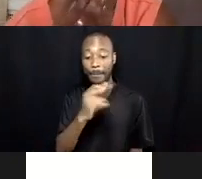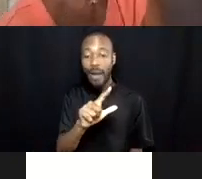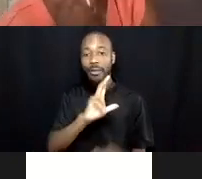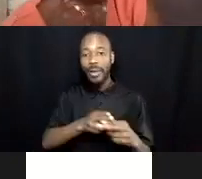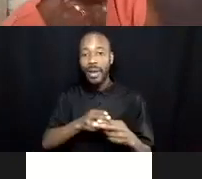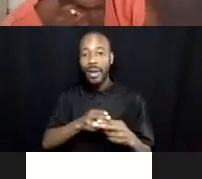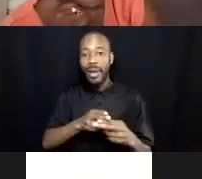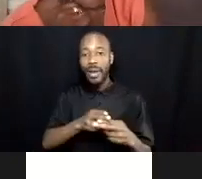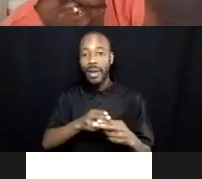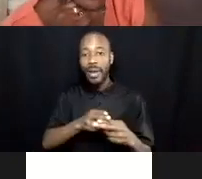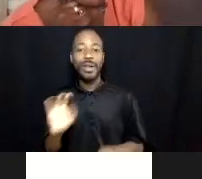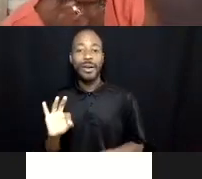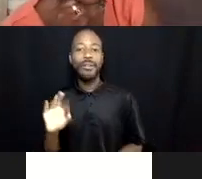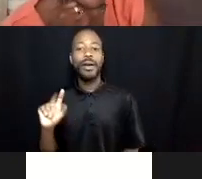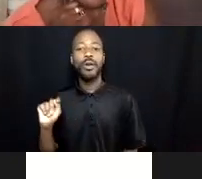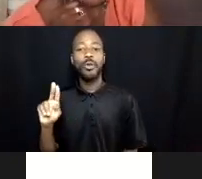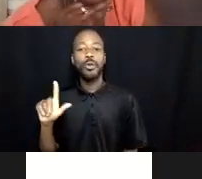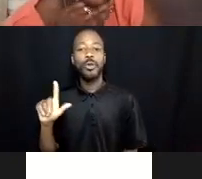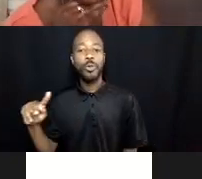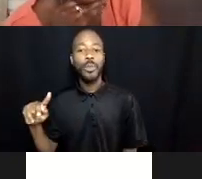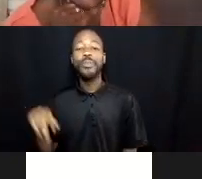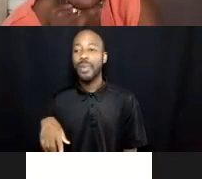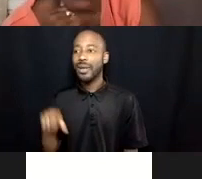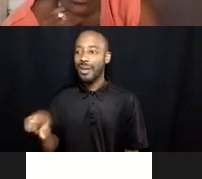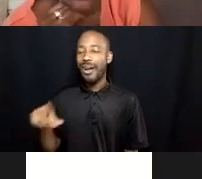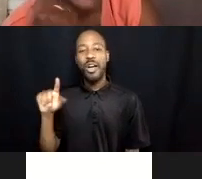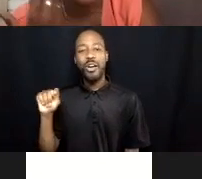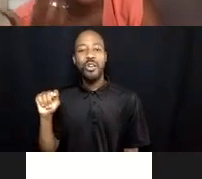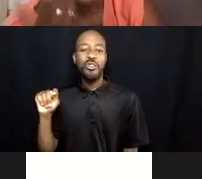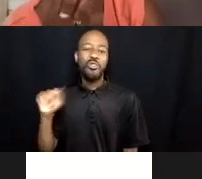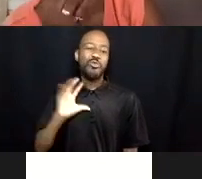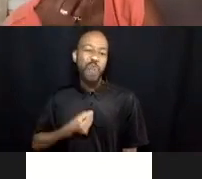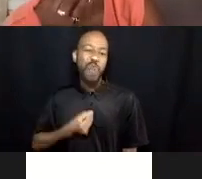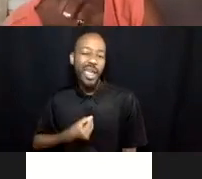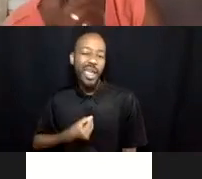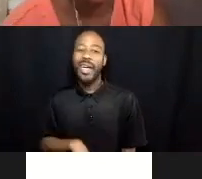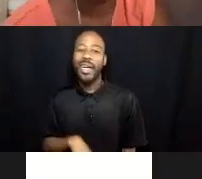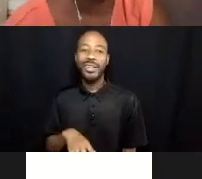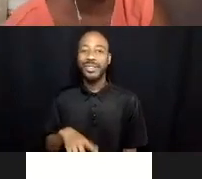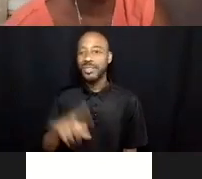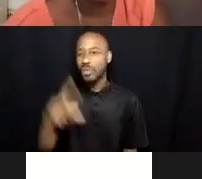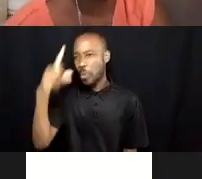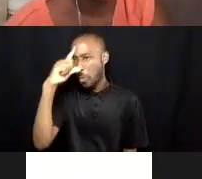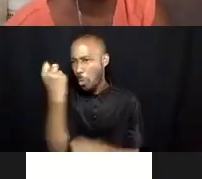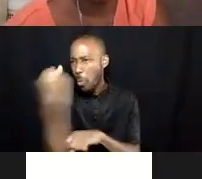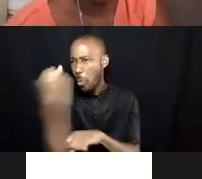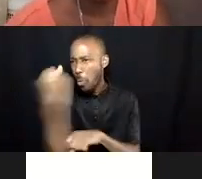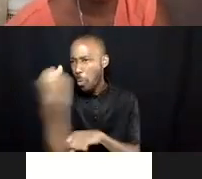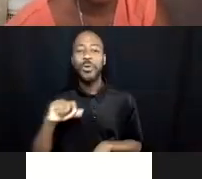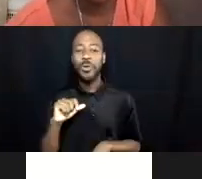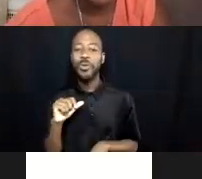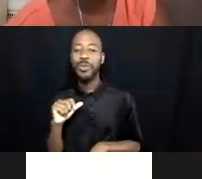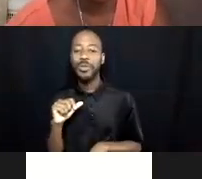Orleans. Another like trans radical housing project that we would love to like be able to